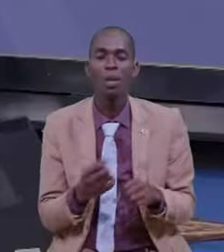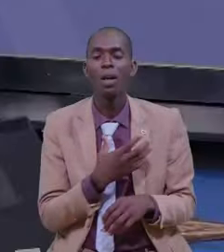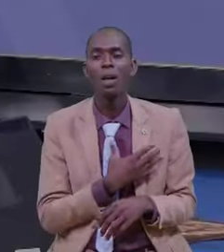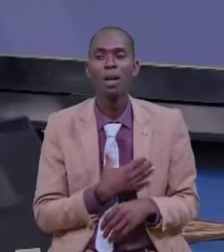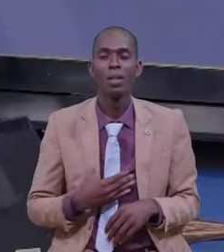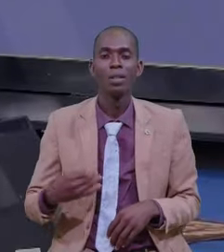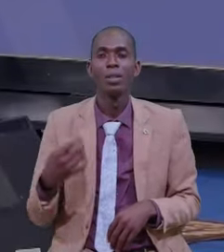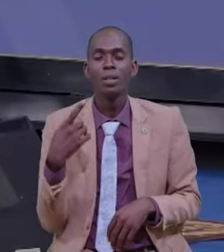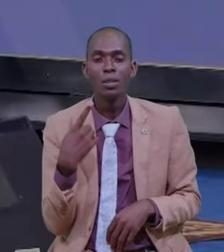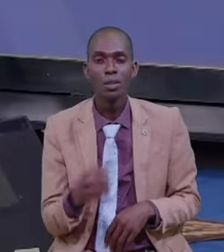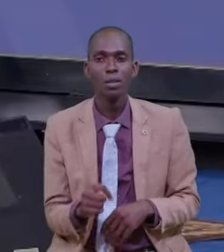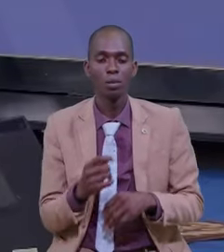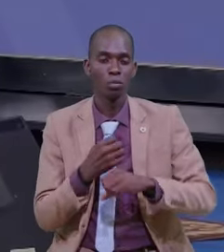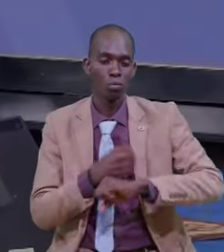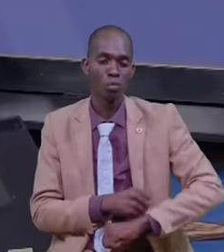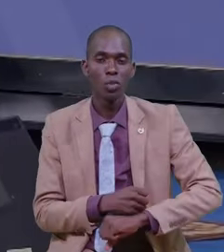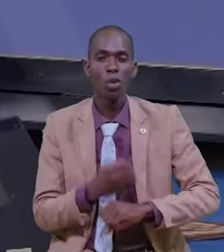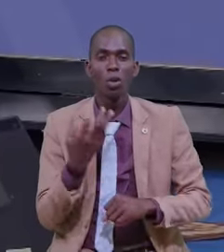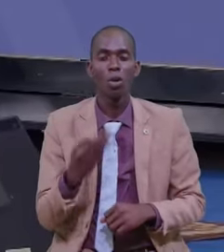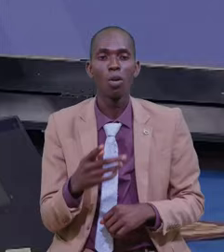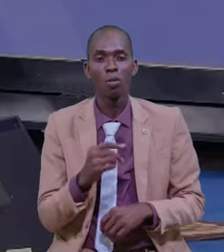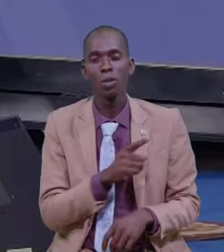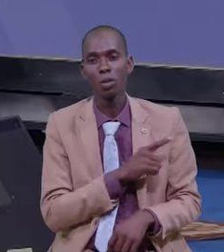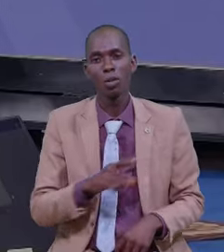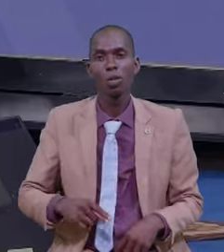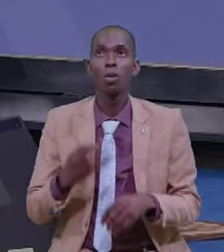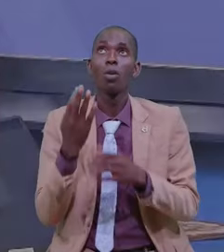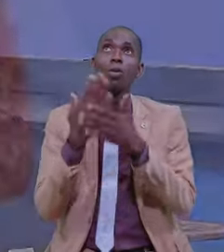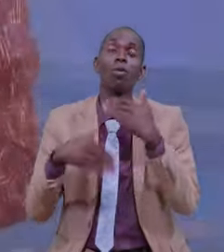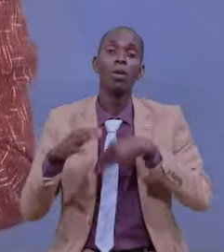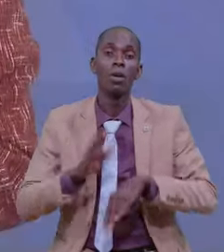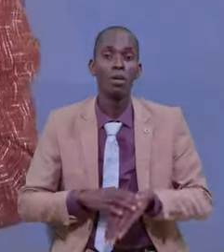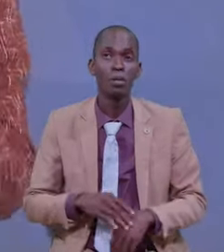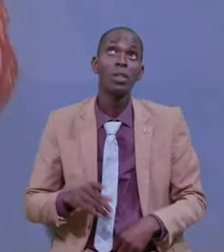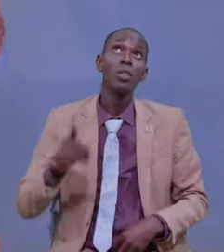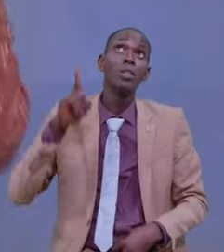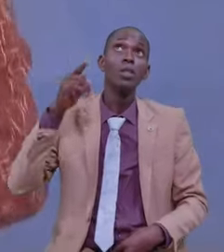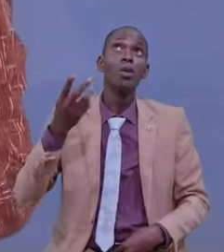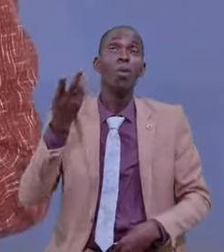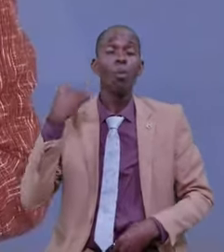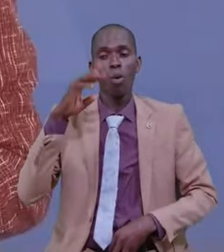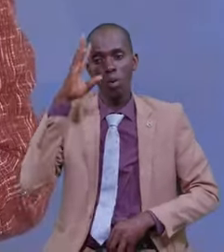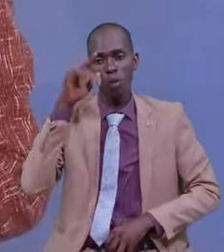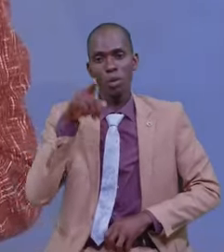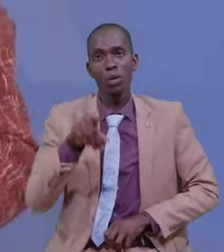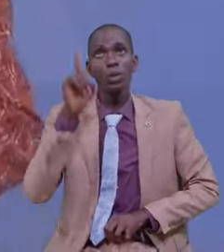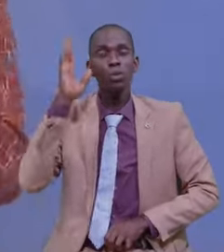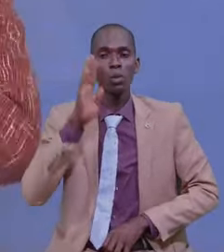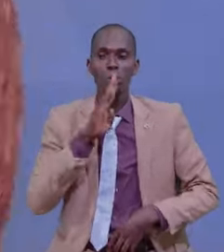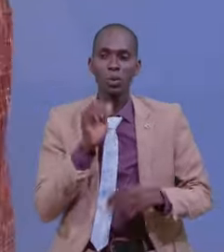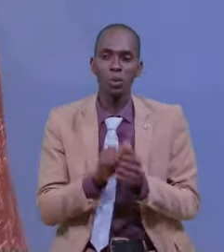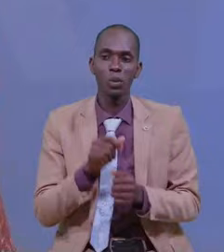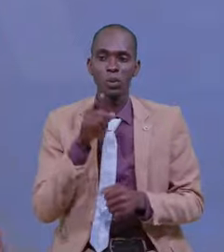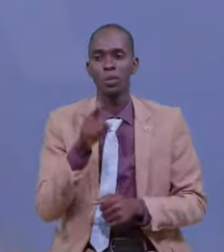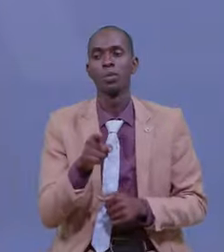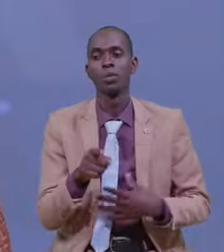the protection of the Lord of hosts. He was with him. He will be with you. And